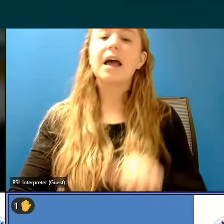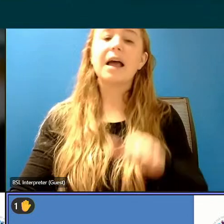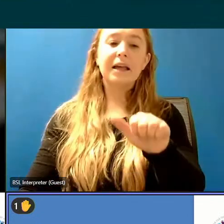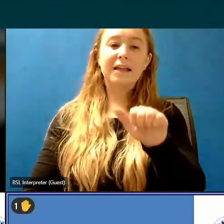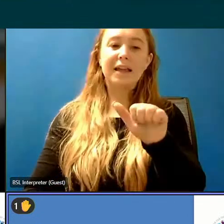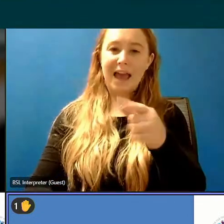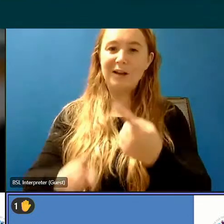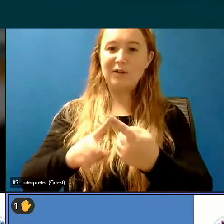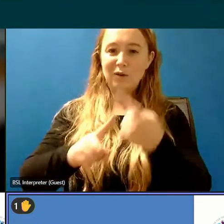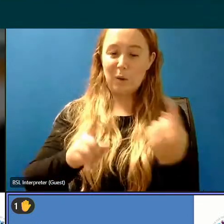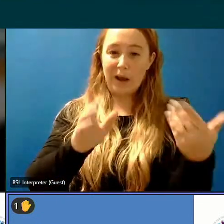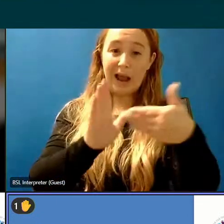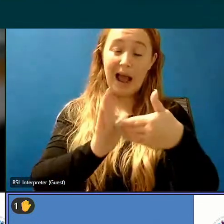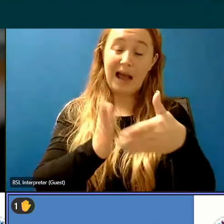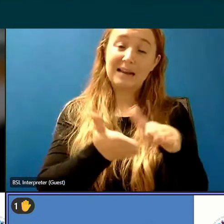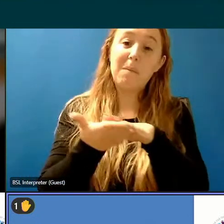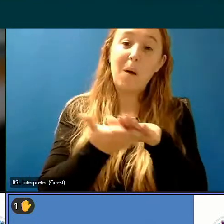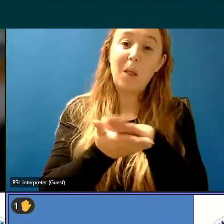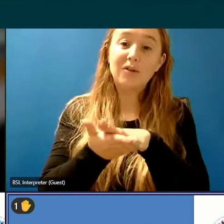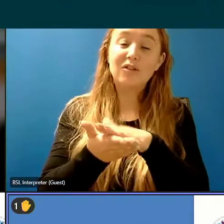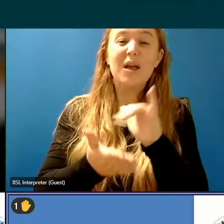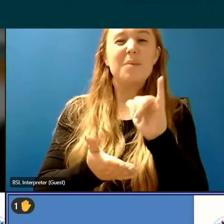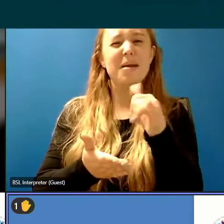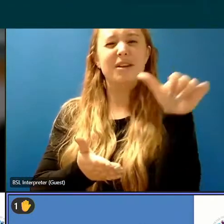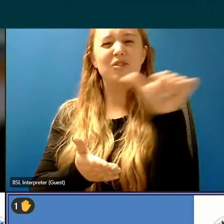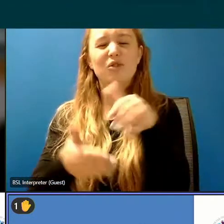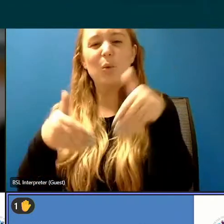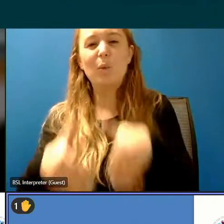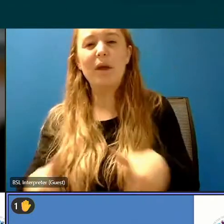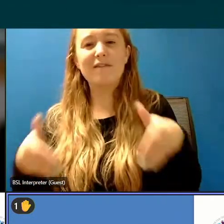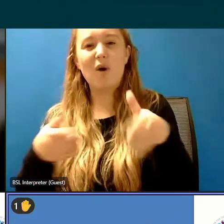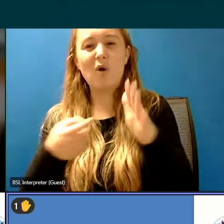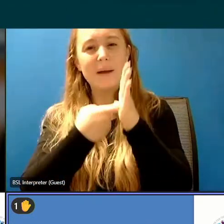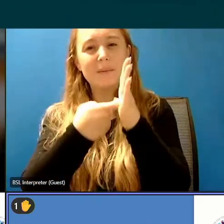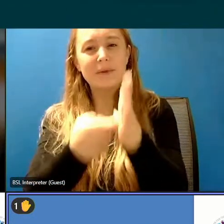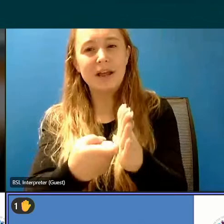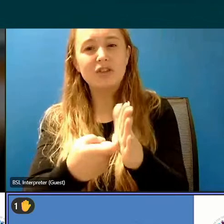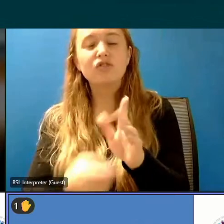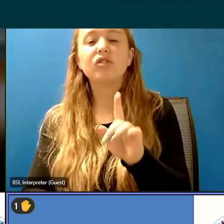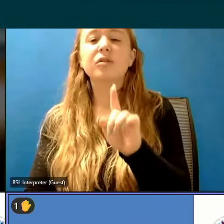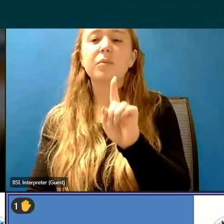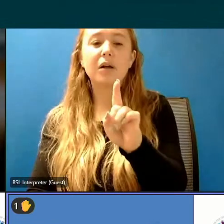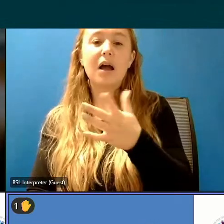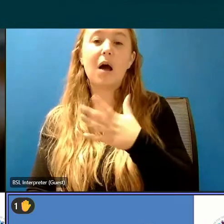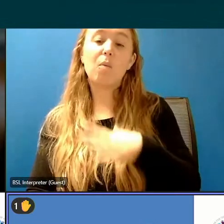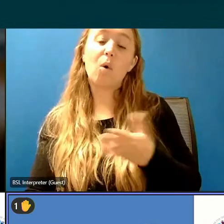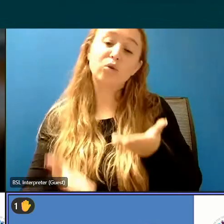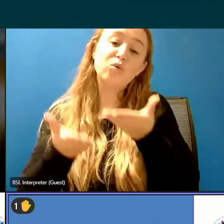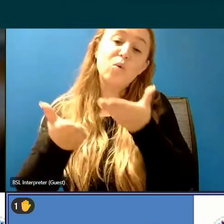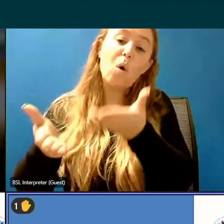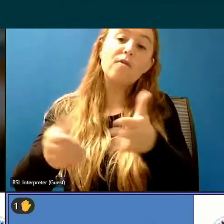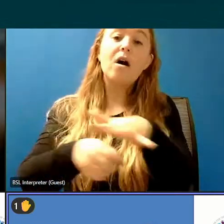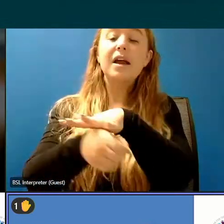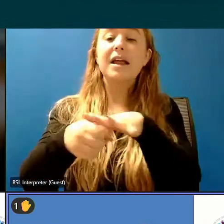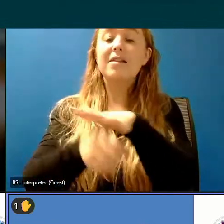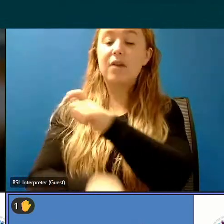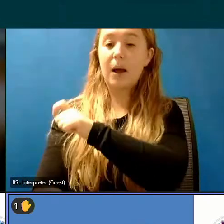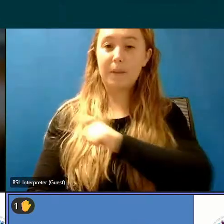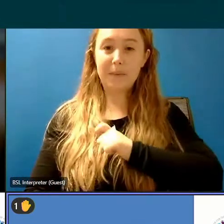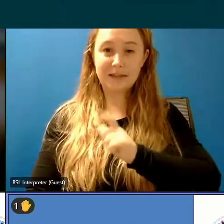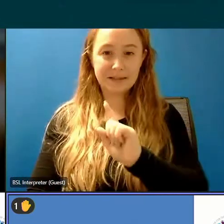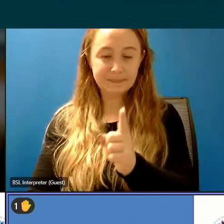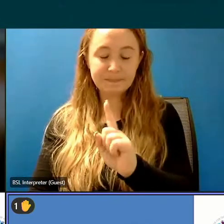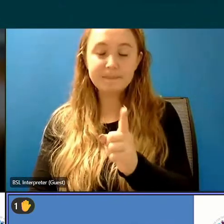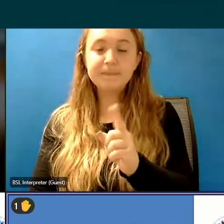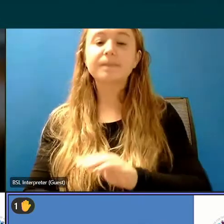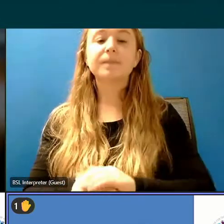just wanted to add apologies, maybe I should have waited to the recommendations, but what I'd like to offer up the area committee is, if